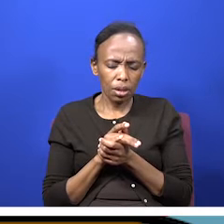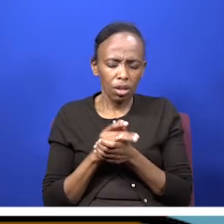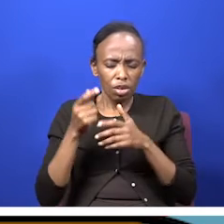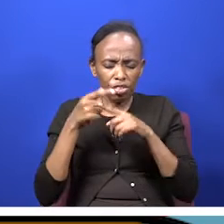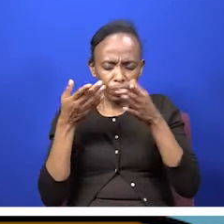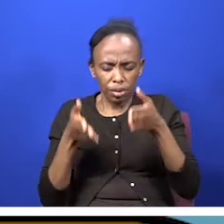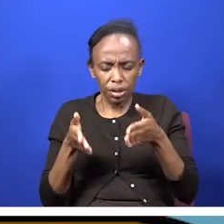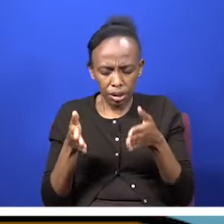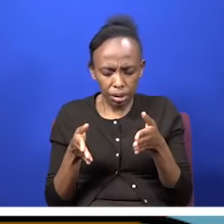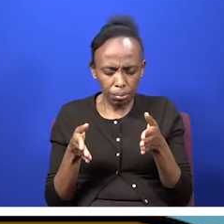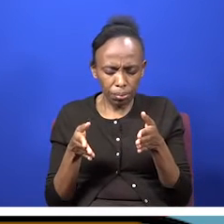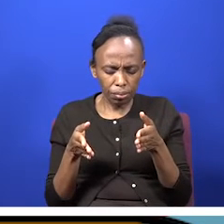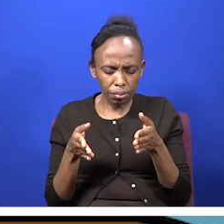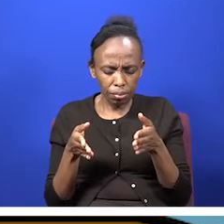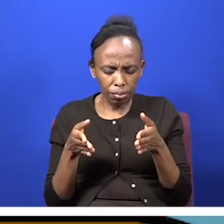I am a child of God.